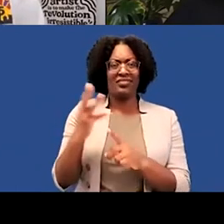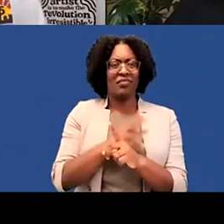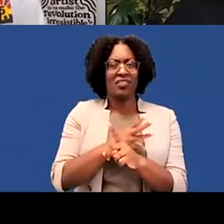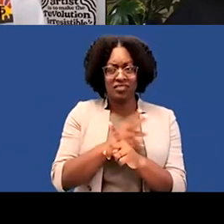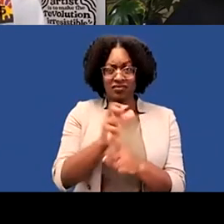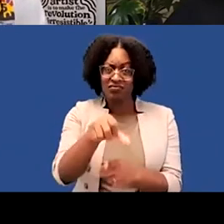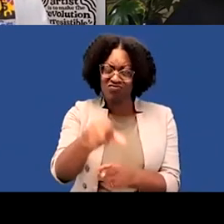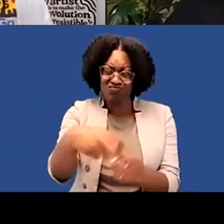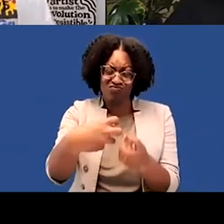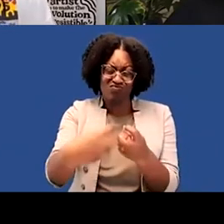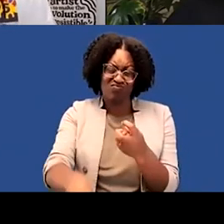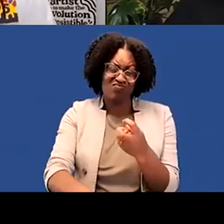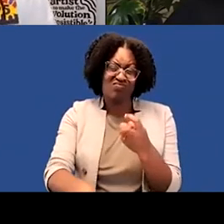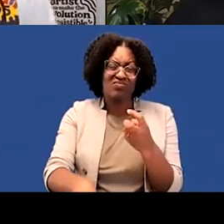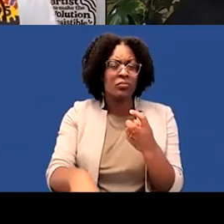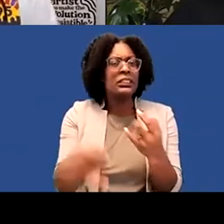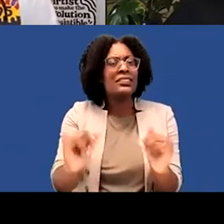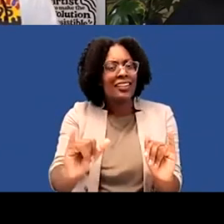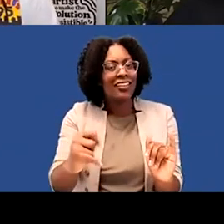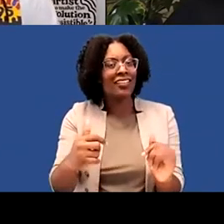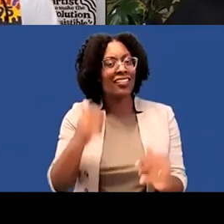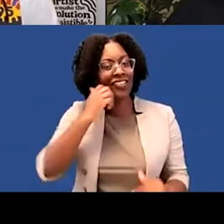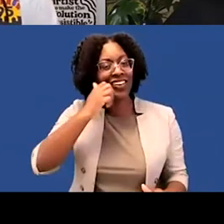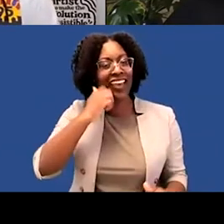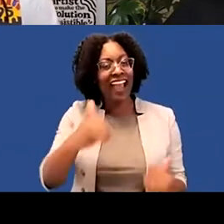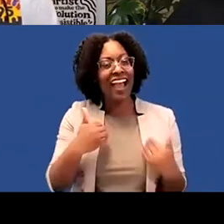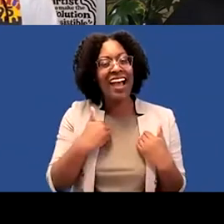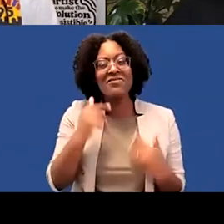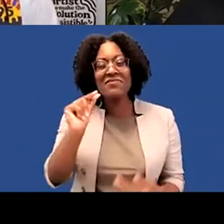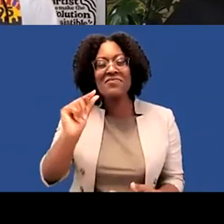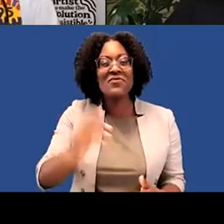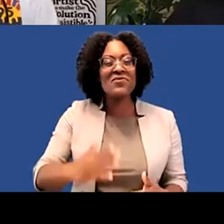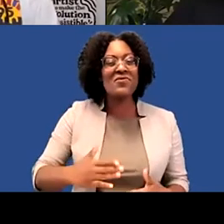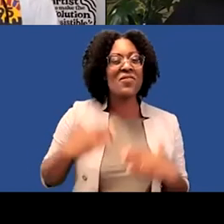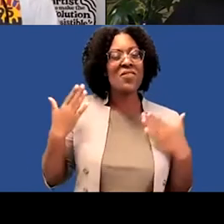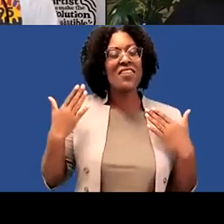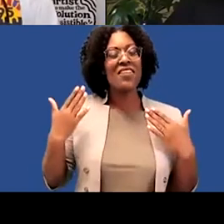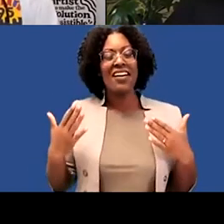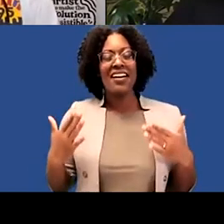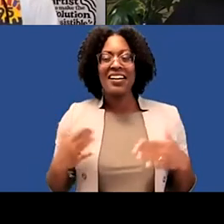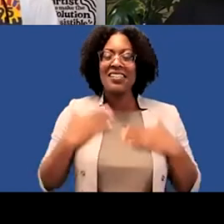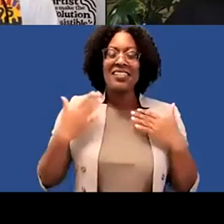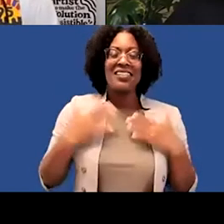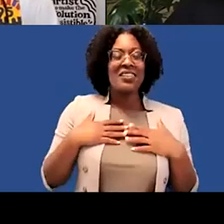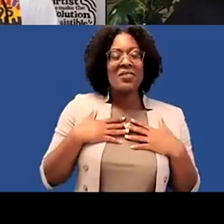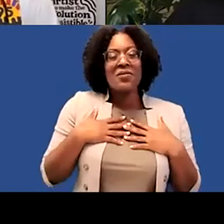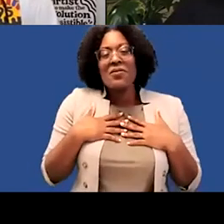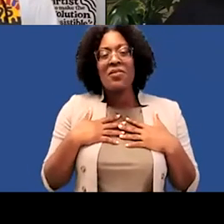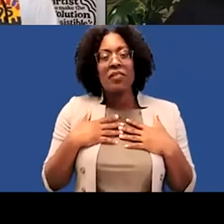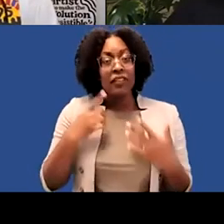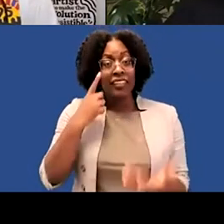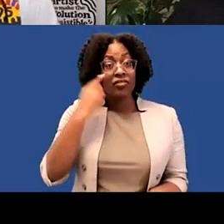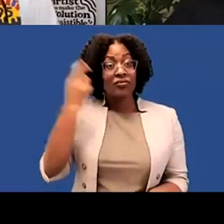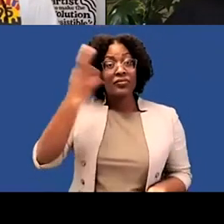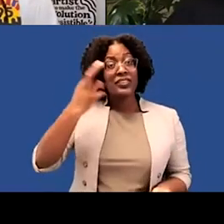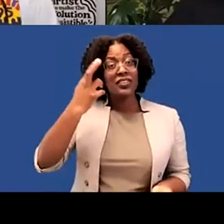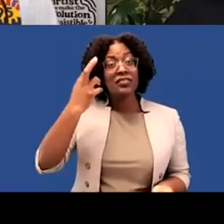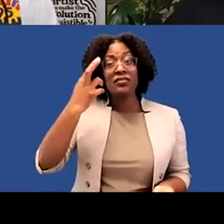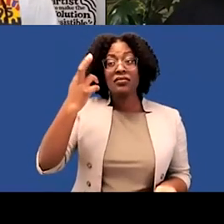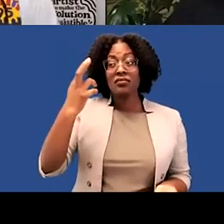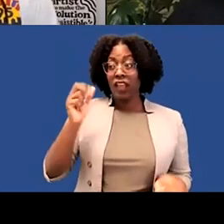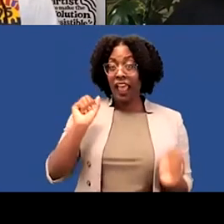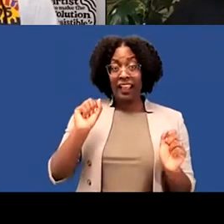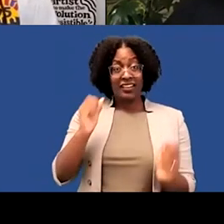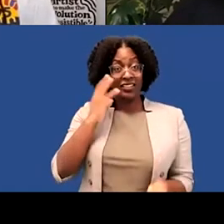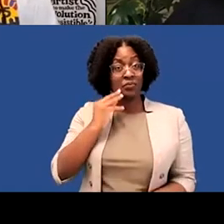have experienced joy daily. And I think that it's because it's an active, it's a